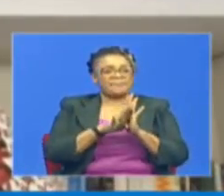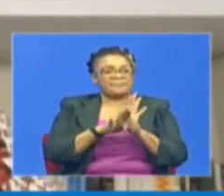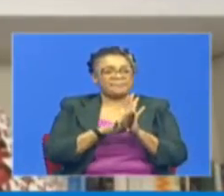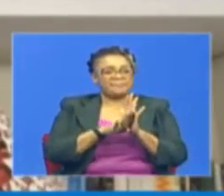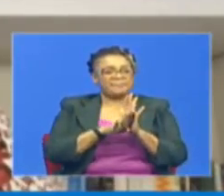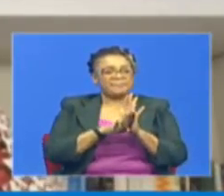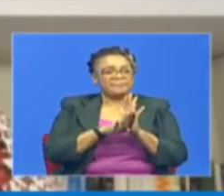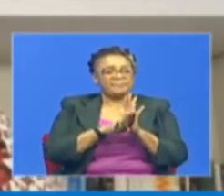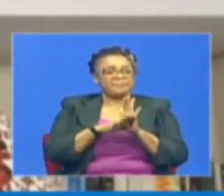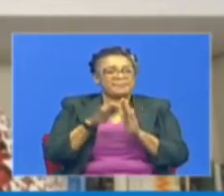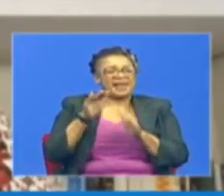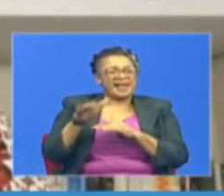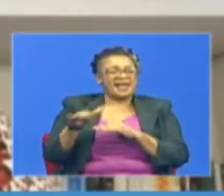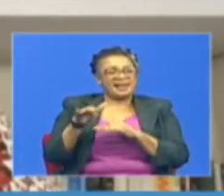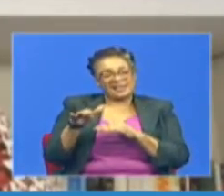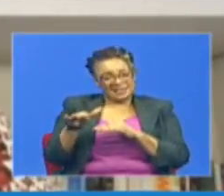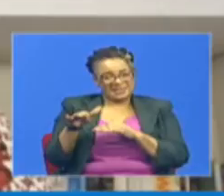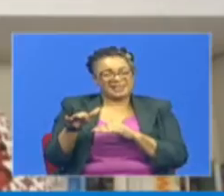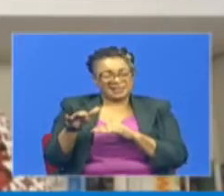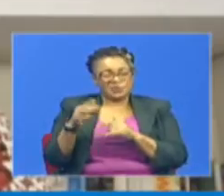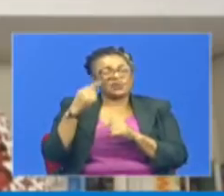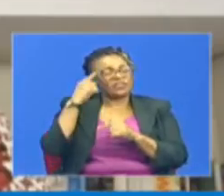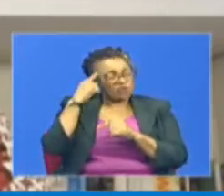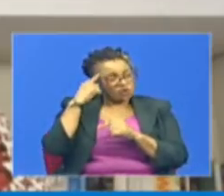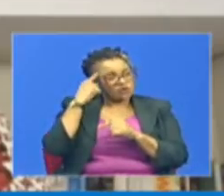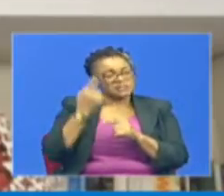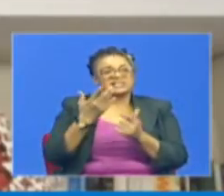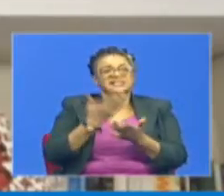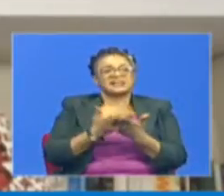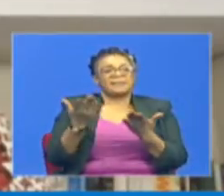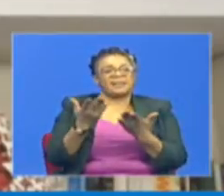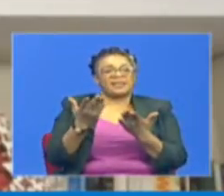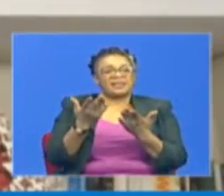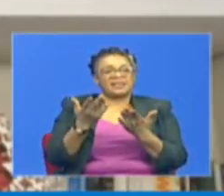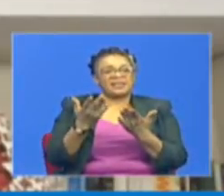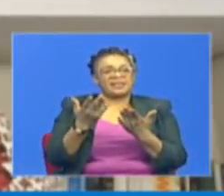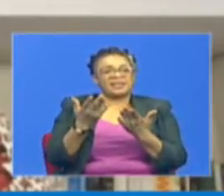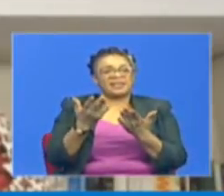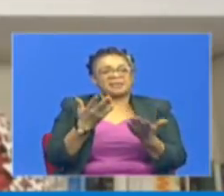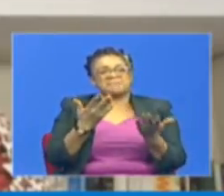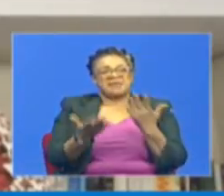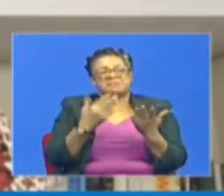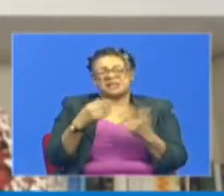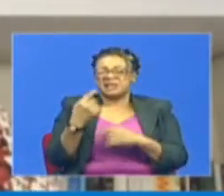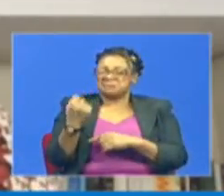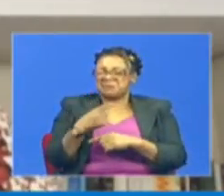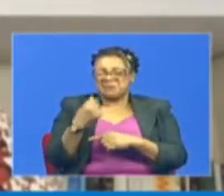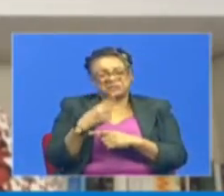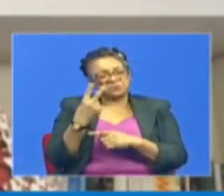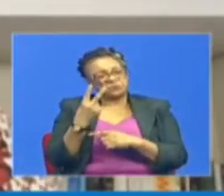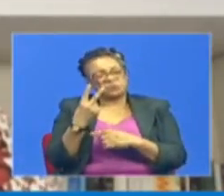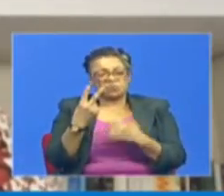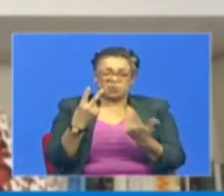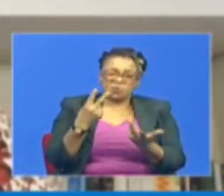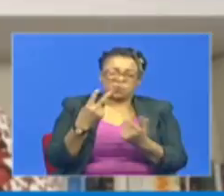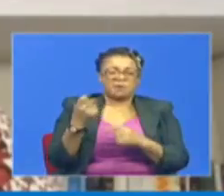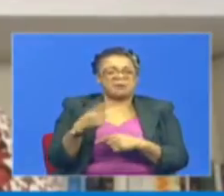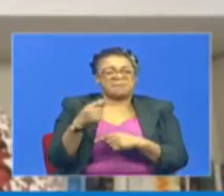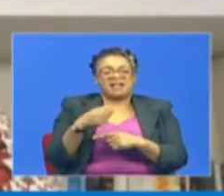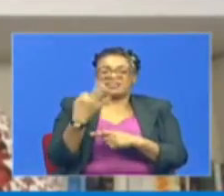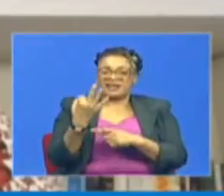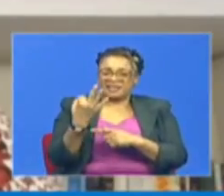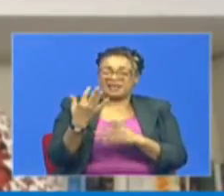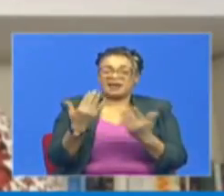it was early days yet, and we thought it was something that would last maybe 2-3 months. I think now we are getting